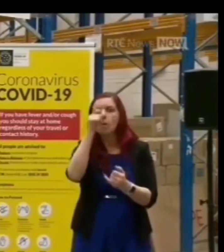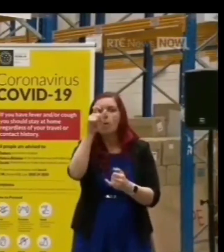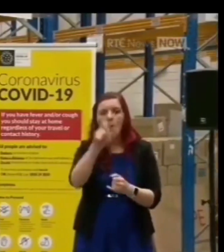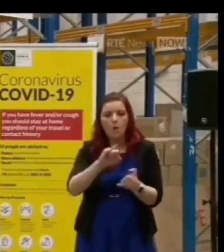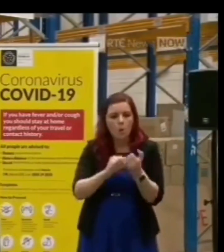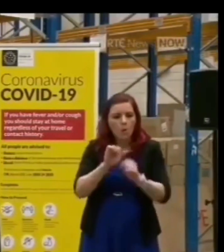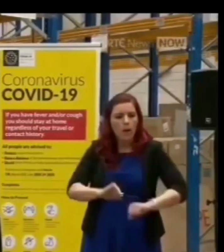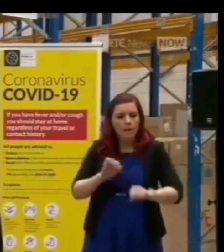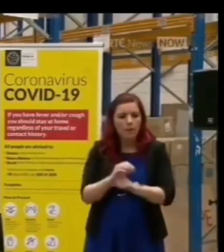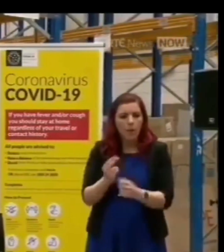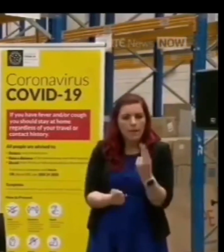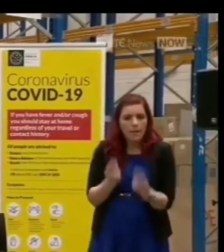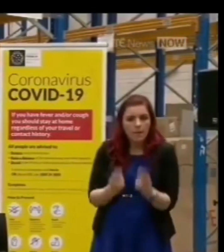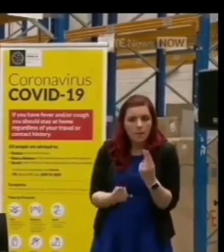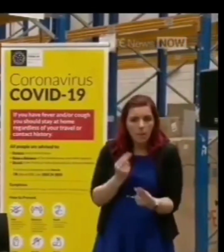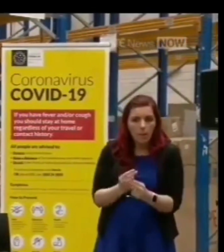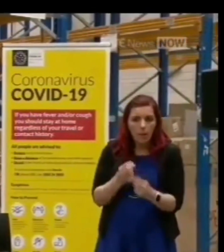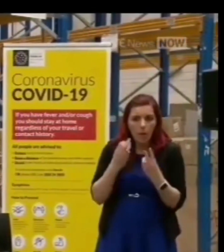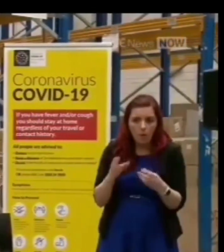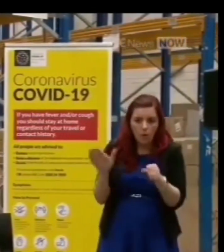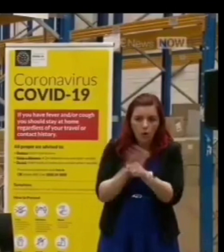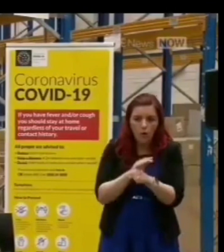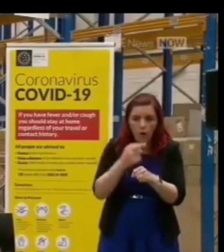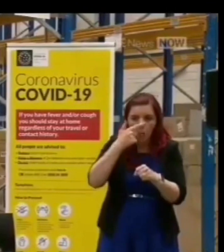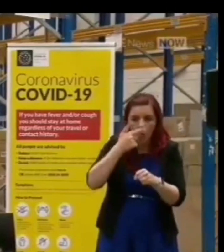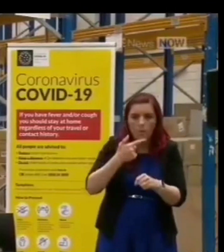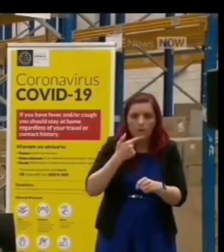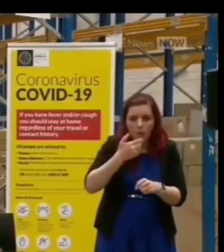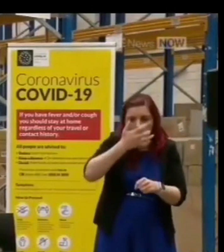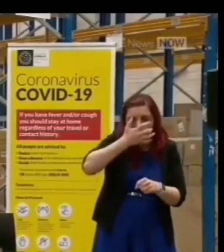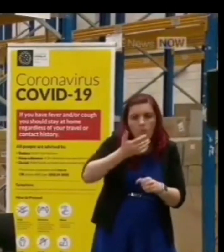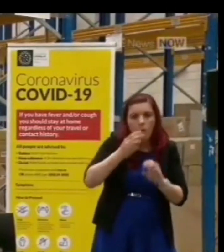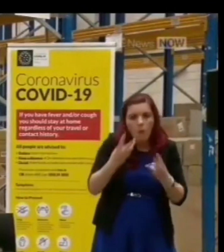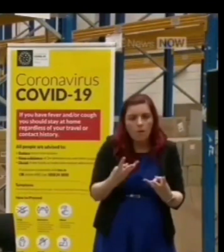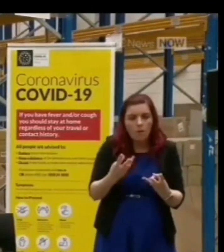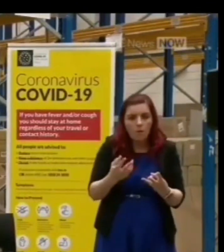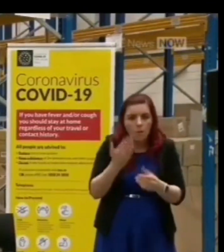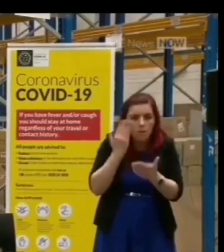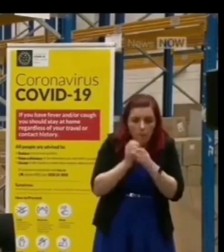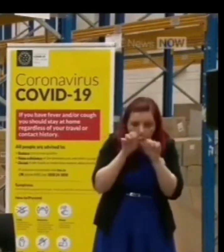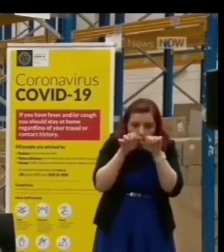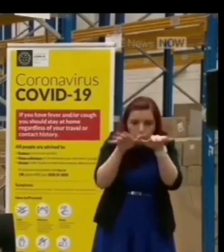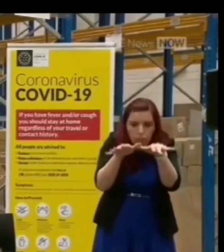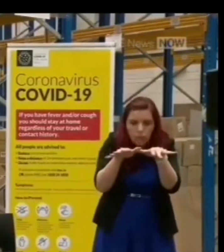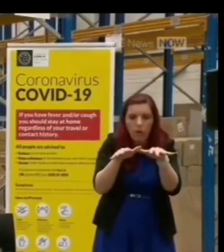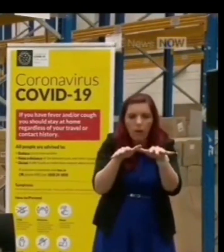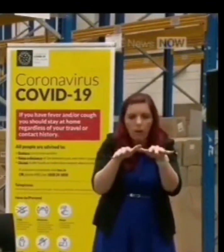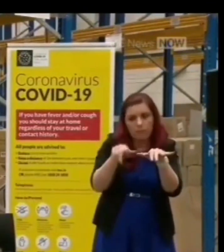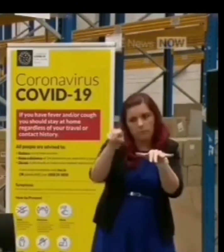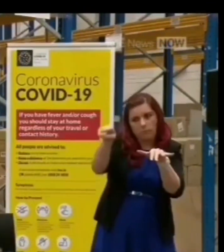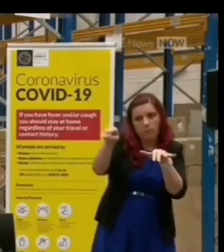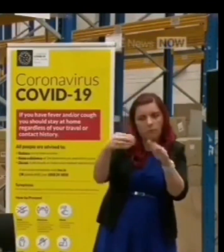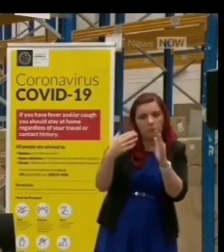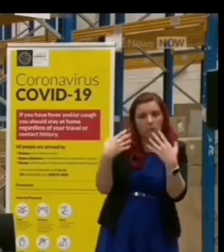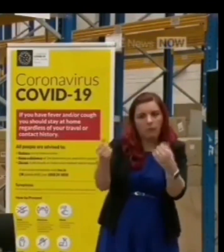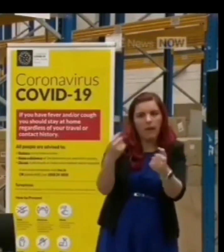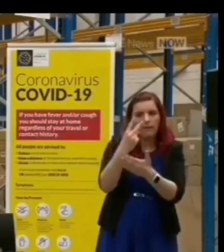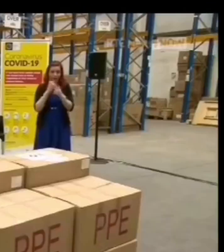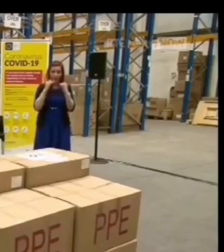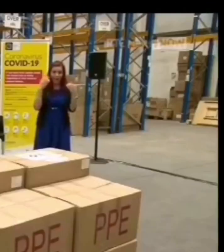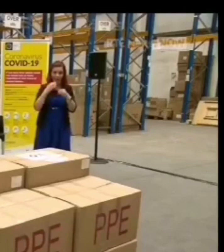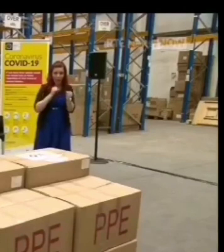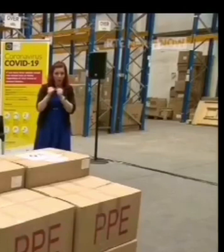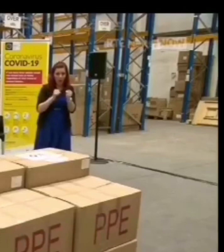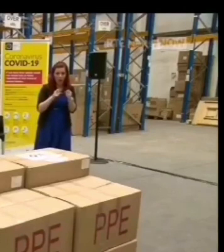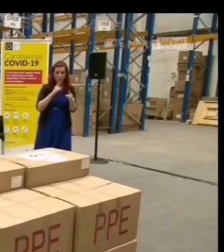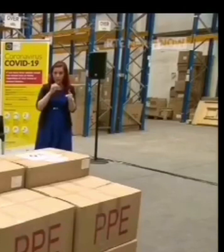waiting to be assessed and they wanted to cover their nose and mouth for a short period to stop scatter from the nose or mouth, these masks do have a value.